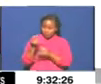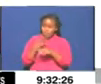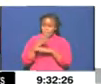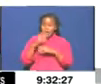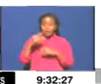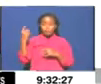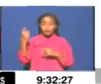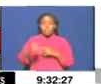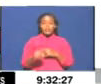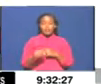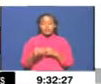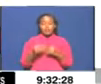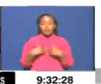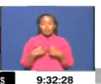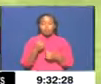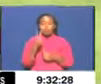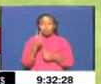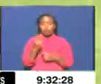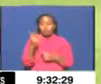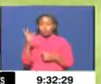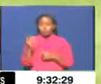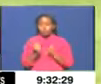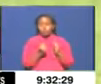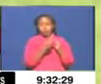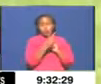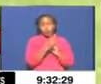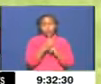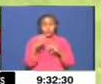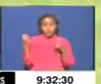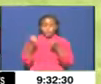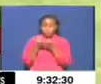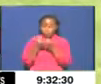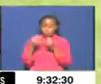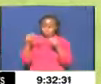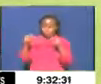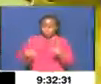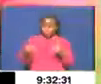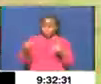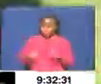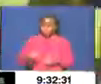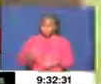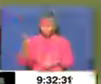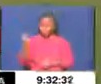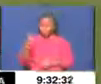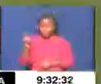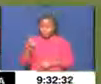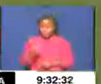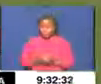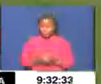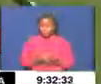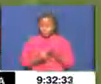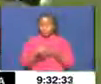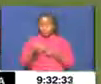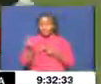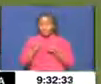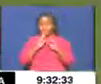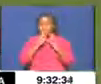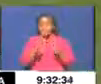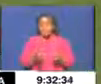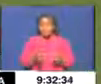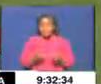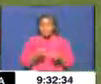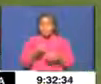Impala 24-12 in a match played today at the Impala grounds here in Nairobi. In other results, Strathmore Leos was